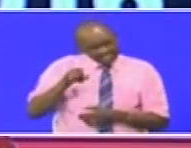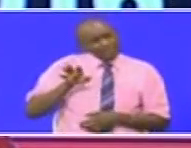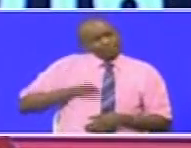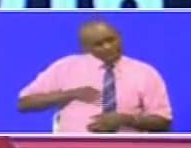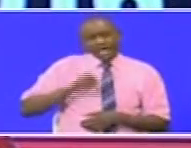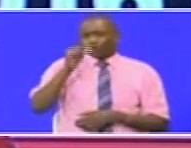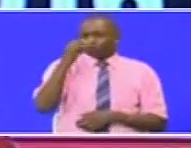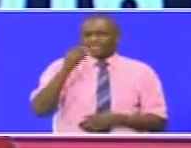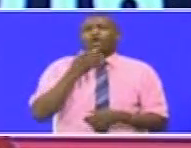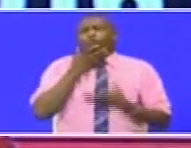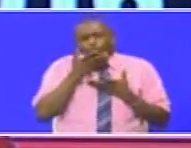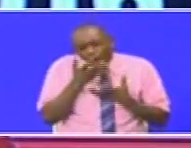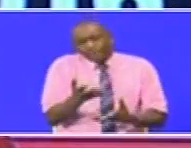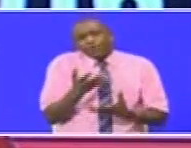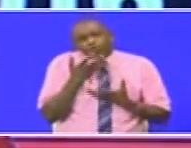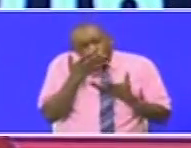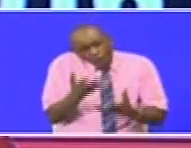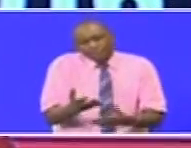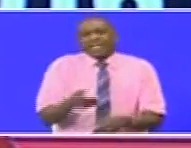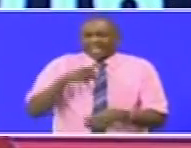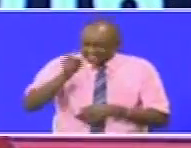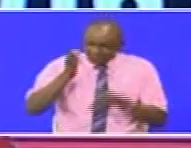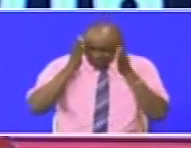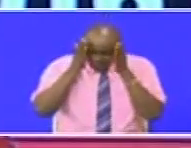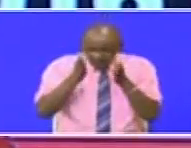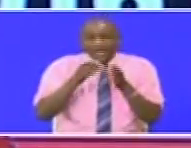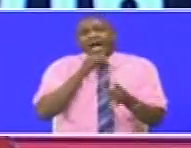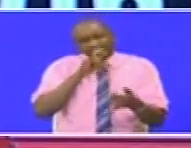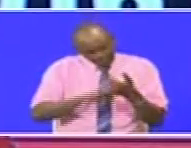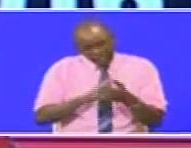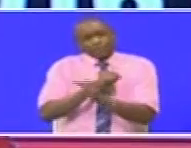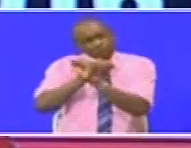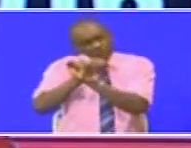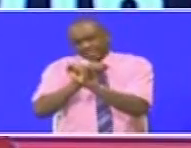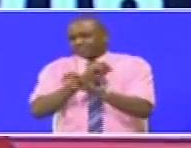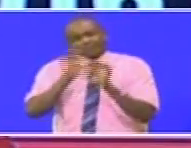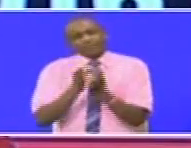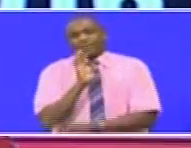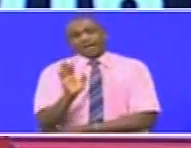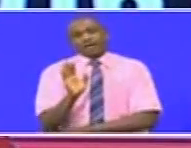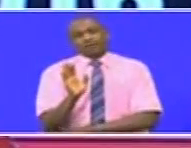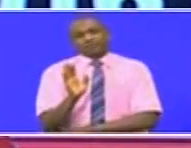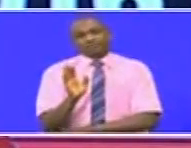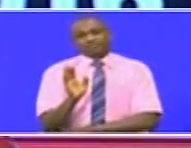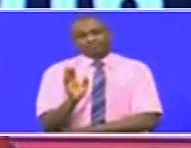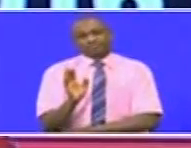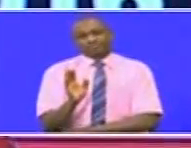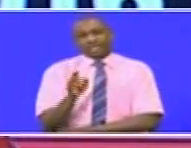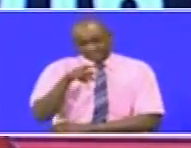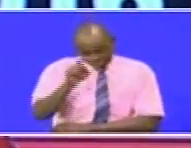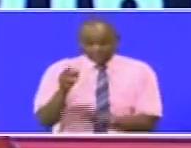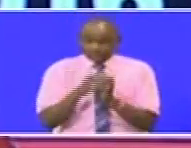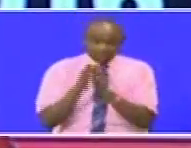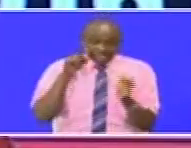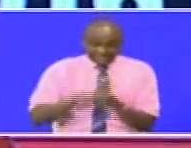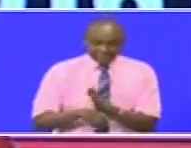very warm personality and was very devoted to both her husband, retired President Mwai Kibaki, and her family, as Duncan Khayemba